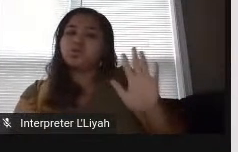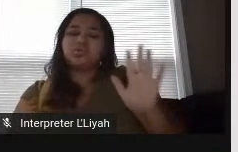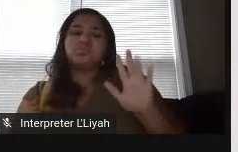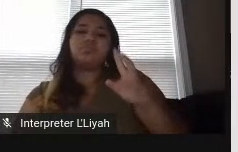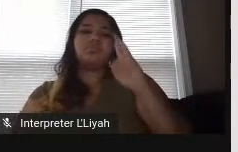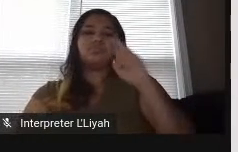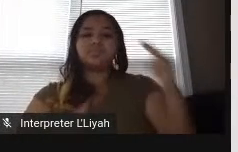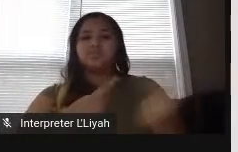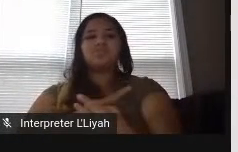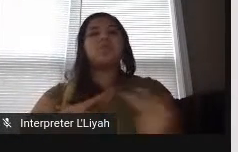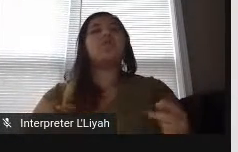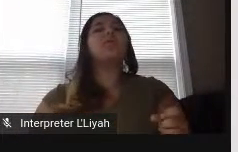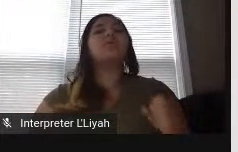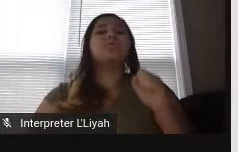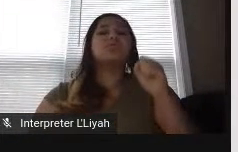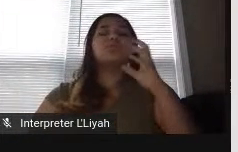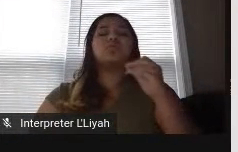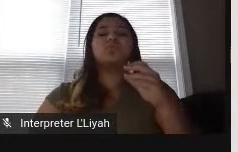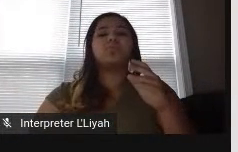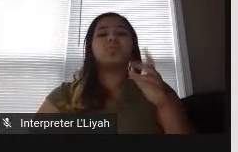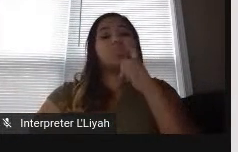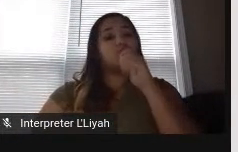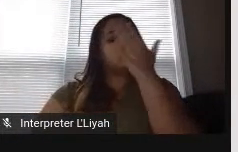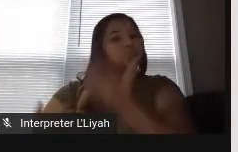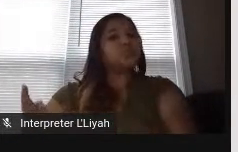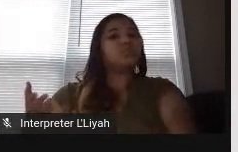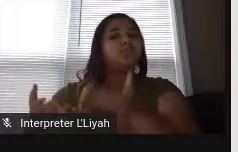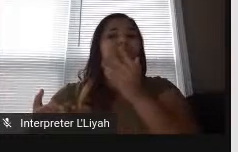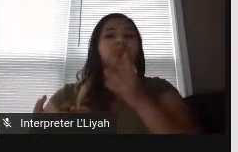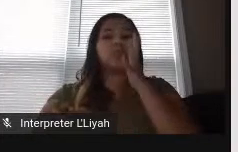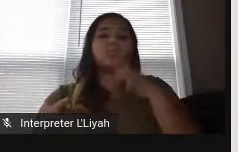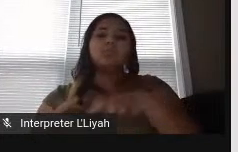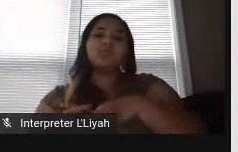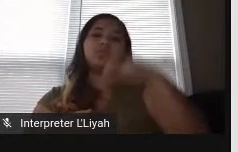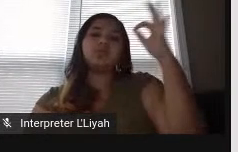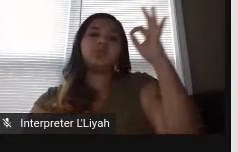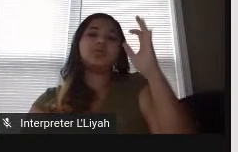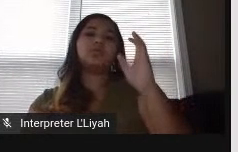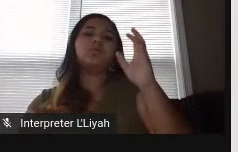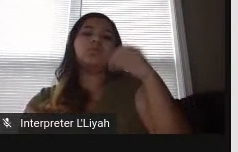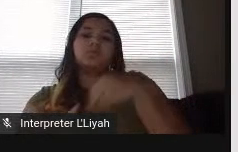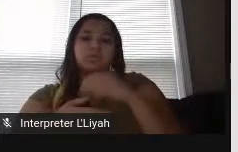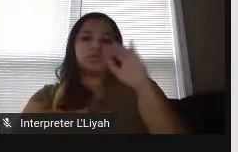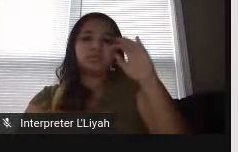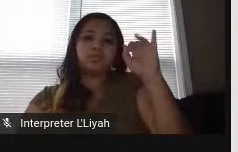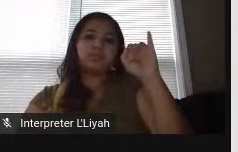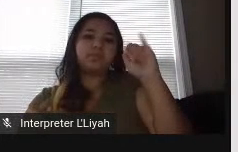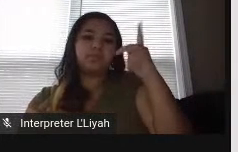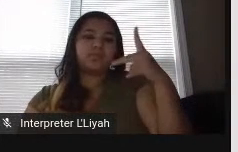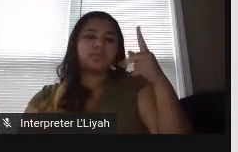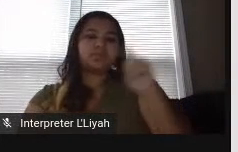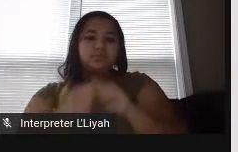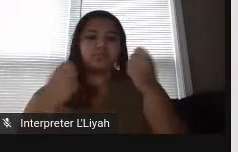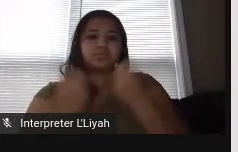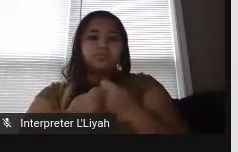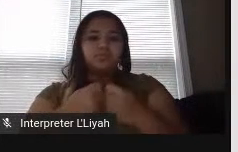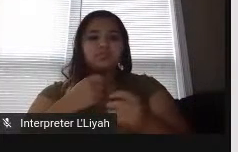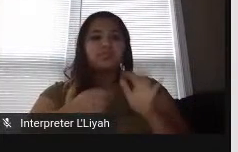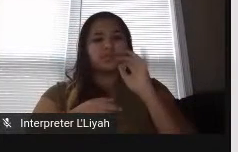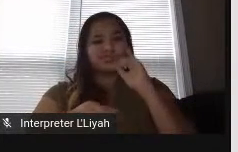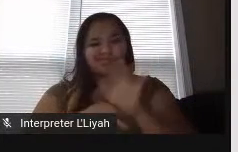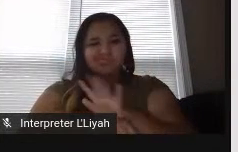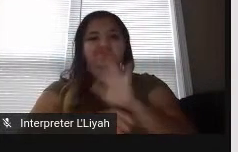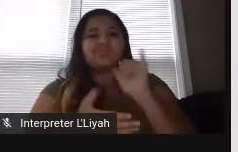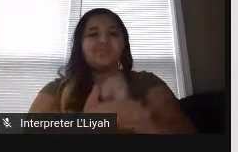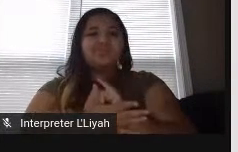the specifics of who you'll find on the IEP team? So I just covered that. So